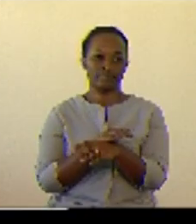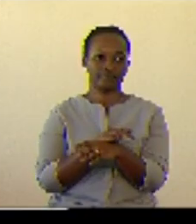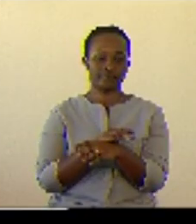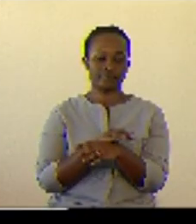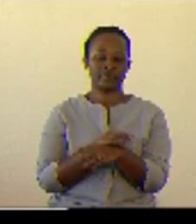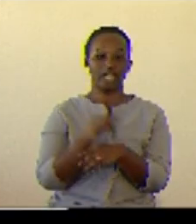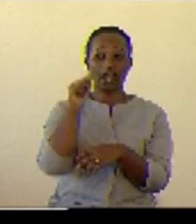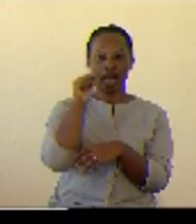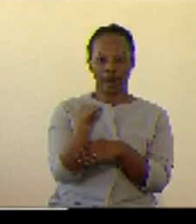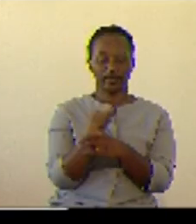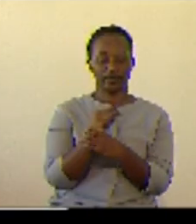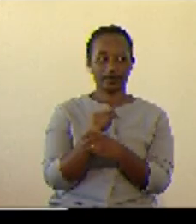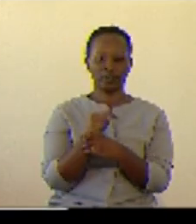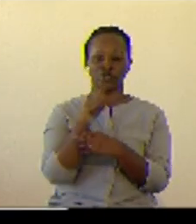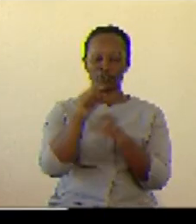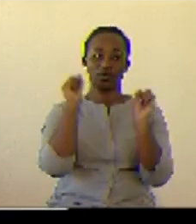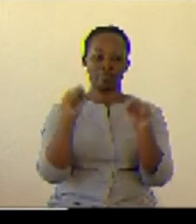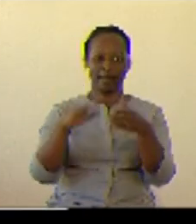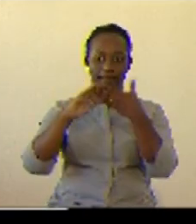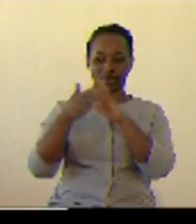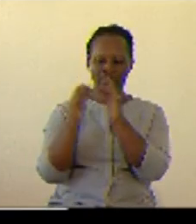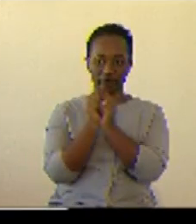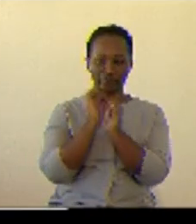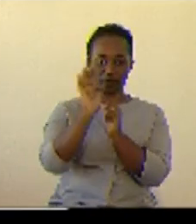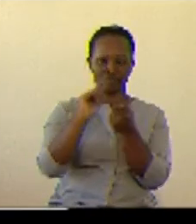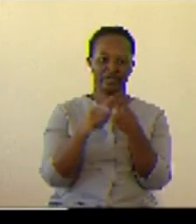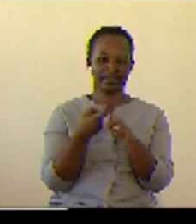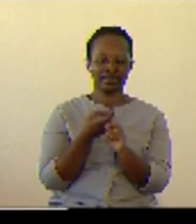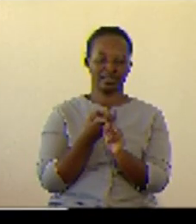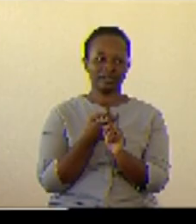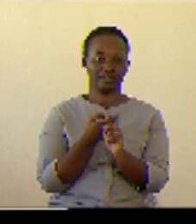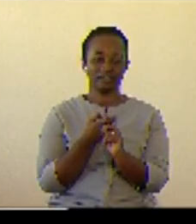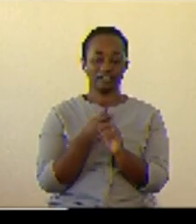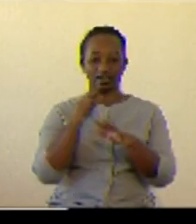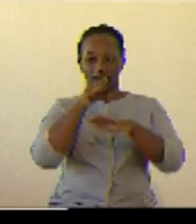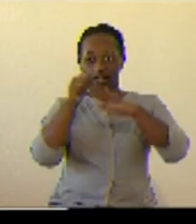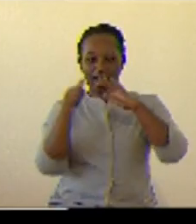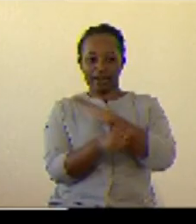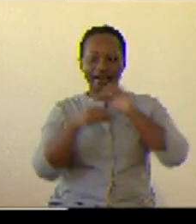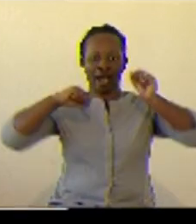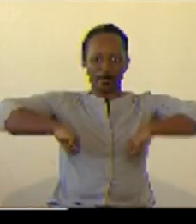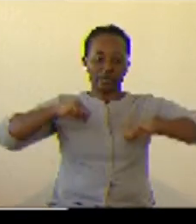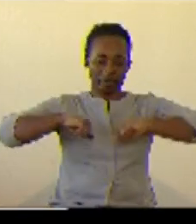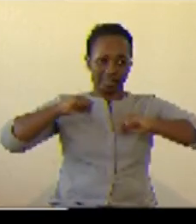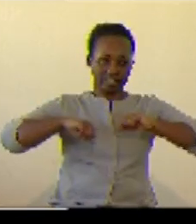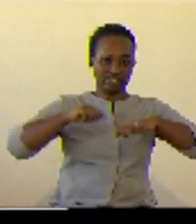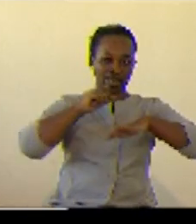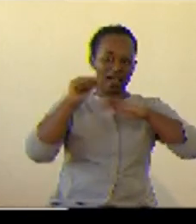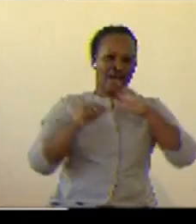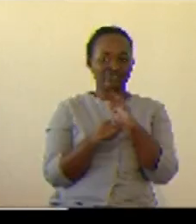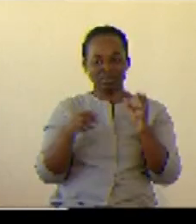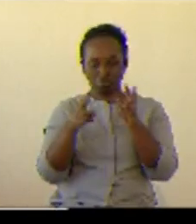So in this case, you may partner with your friend under an agreement, under an